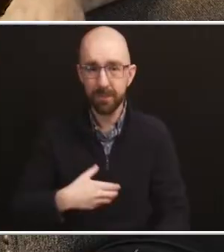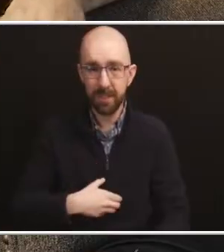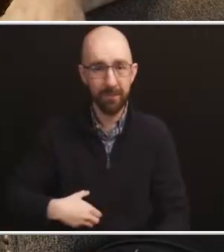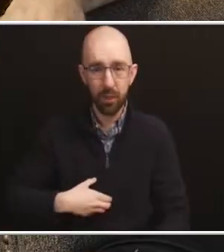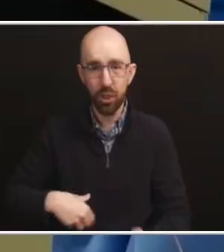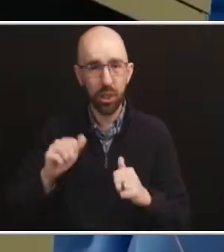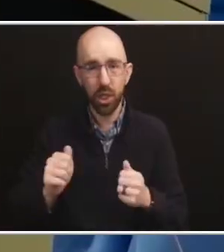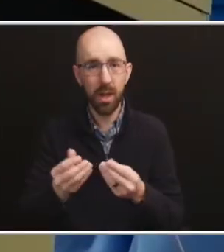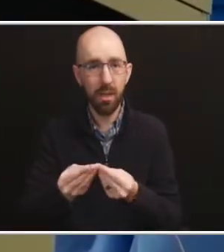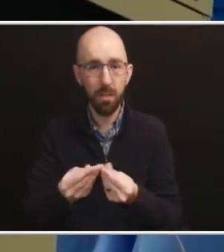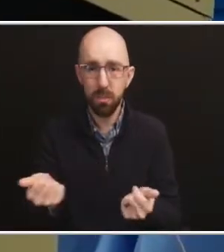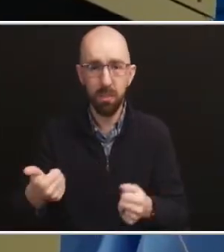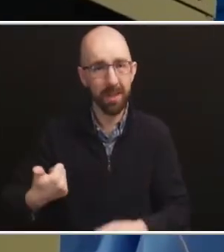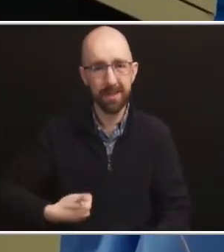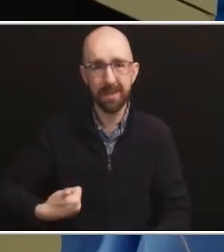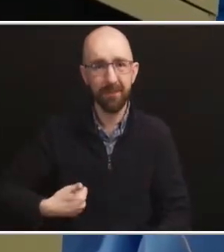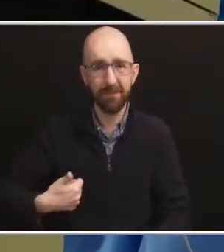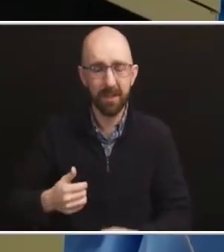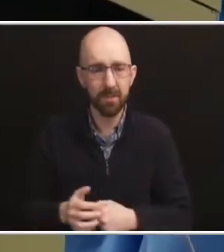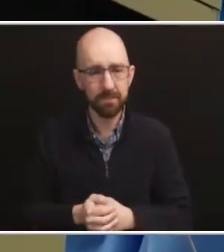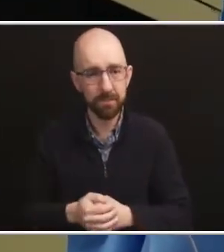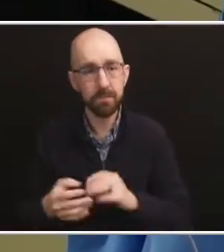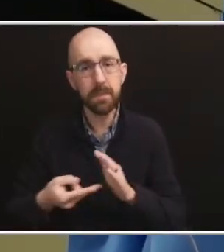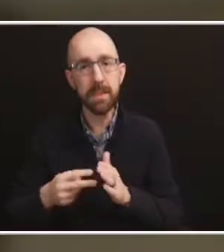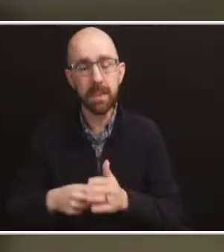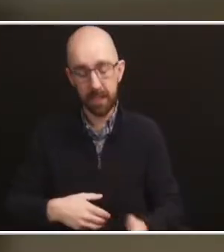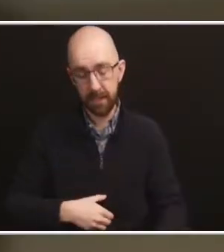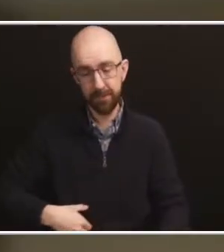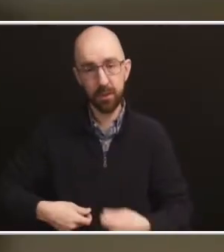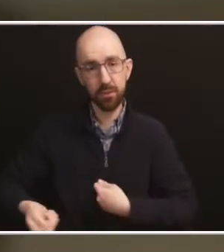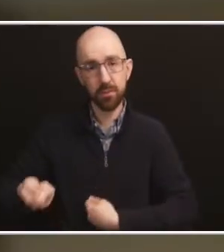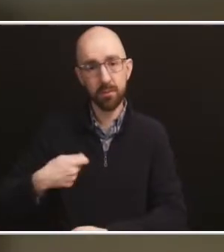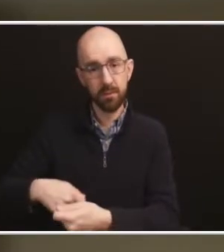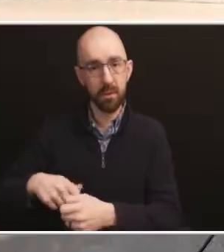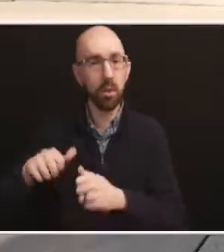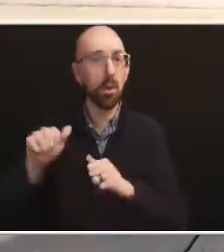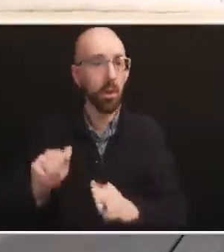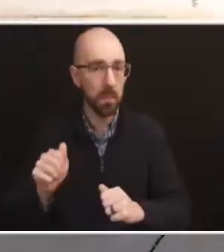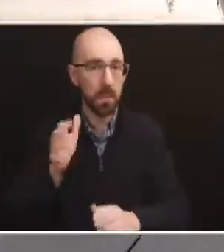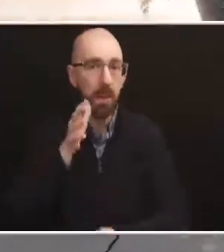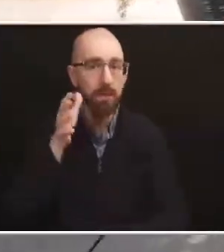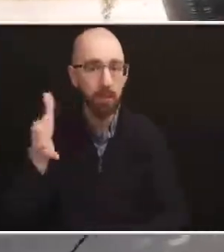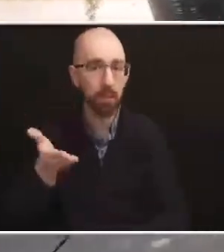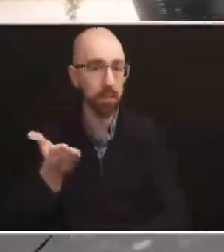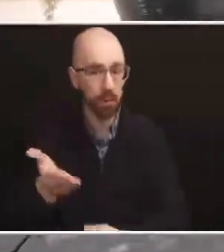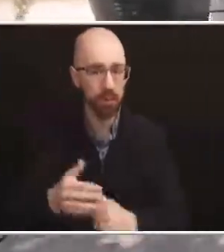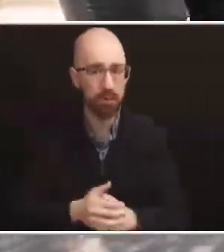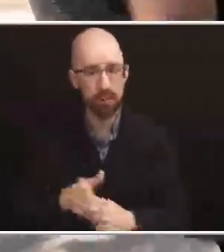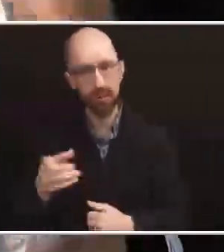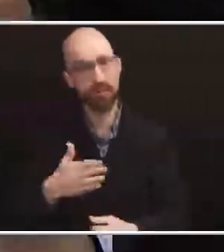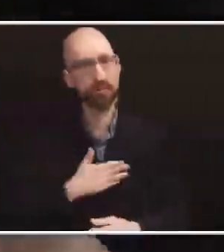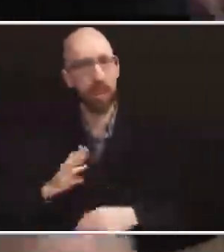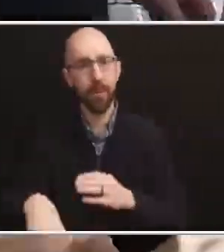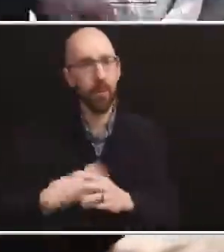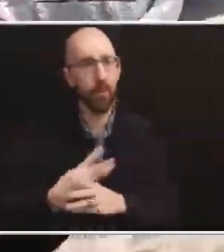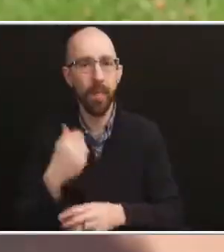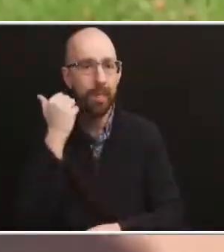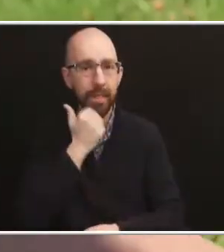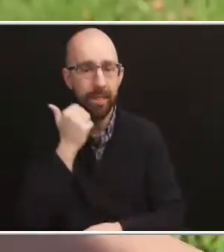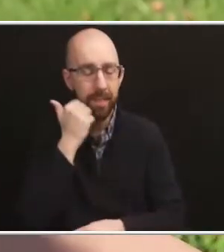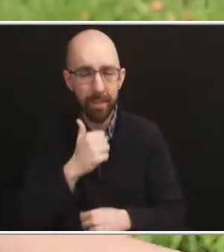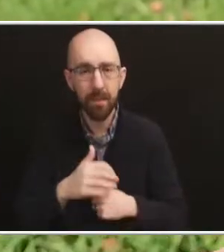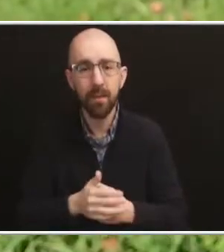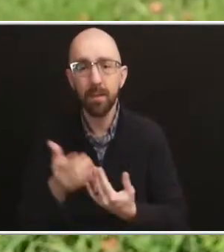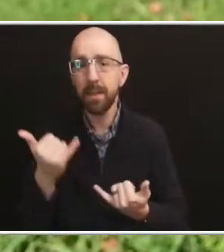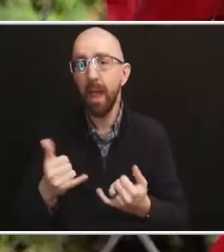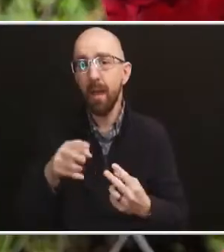deteriorate on its own. Meaning a liver transplant could be in Dawn's future. This is my world. But for now, this couple is taking